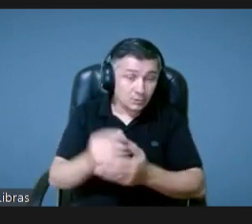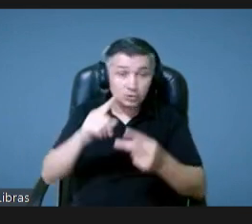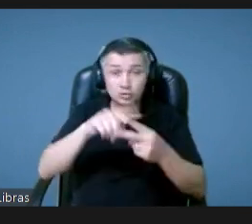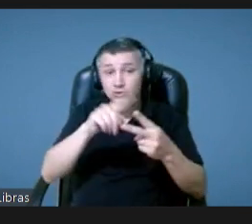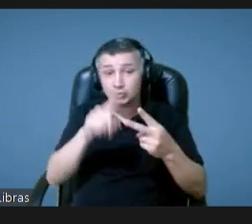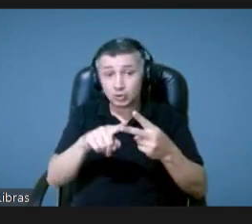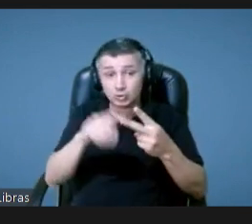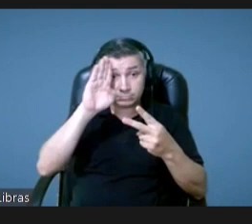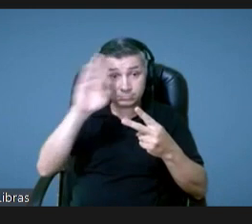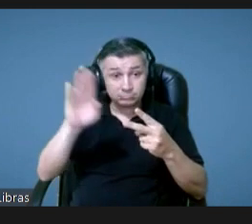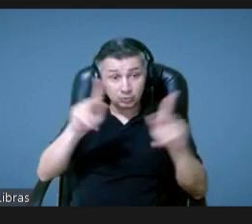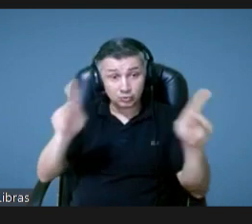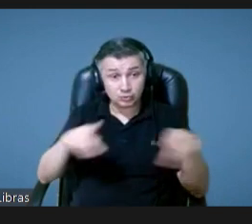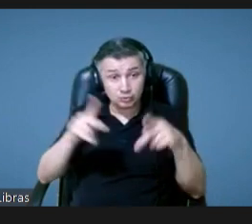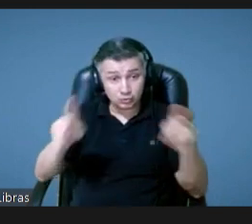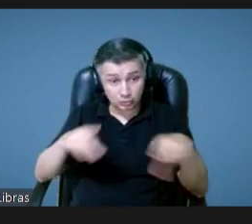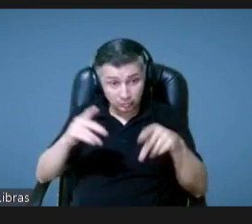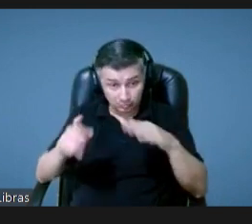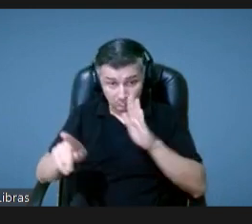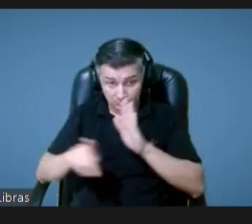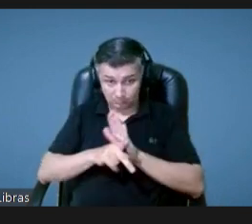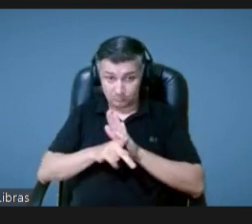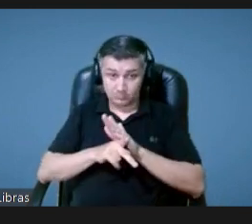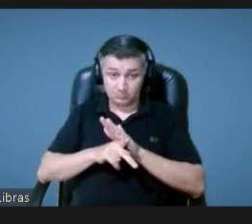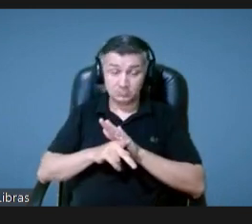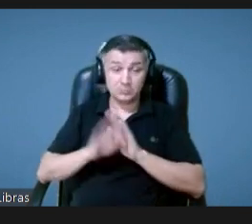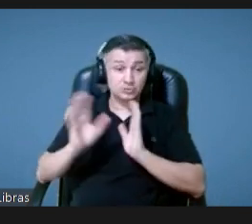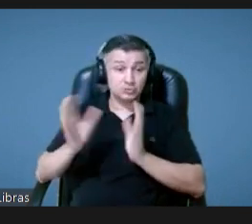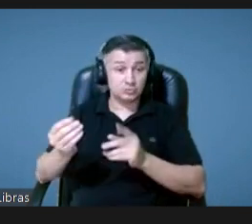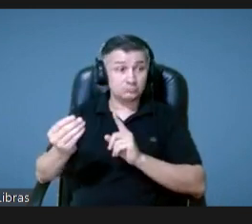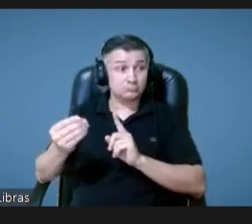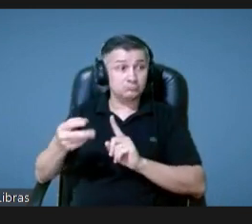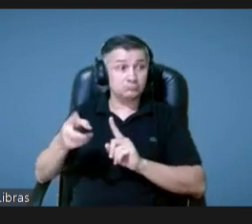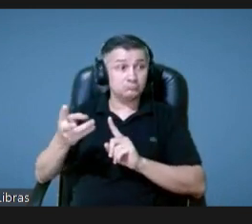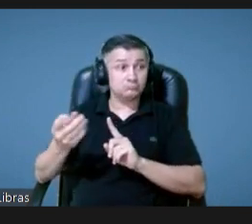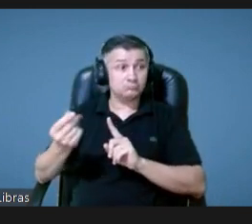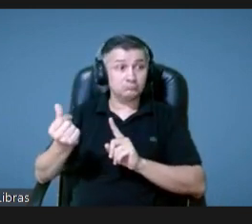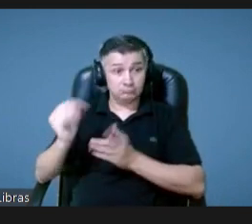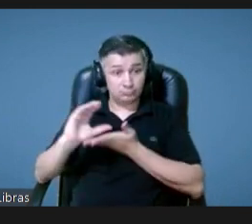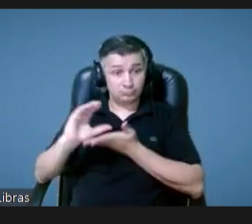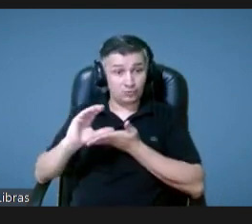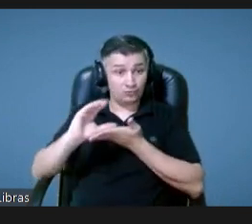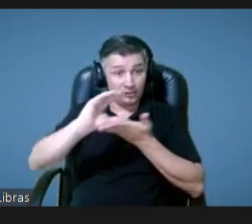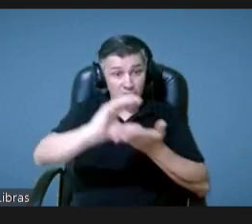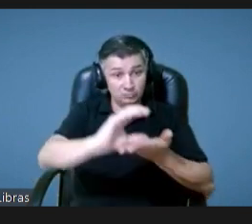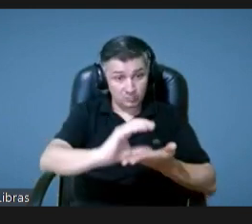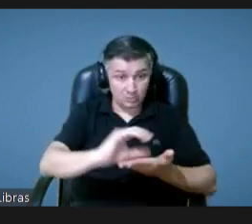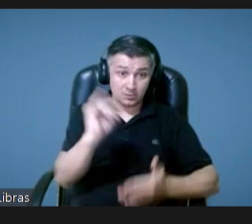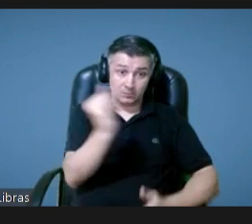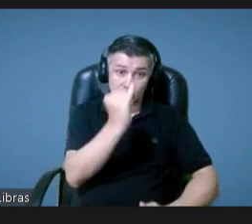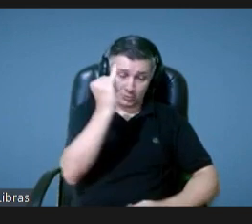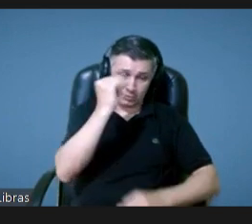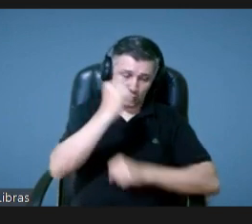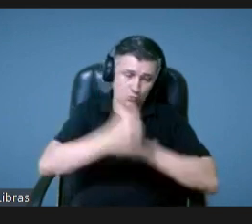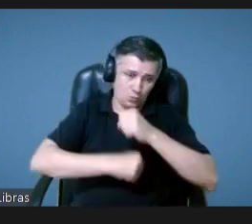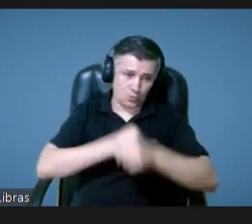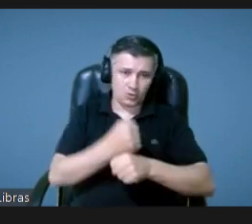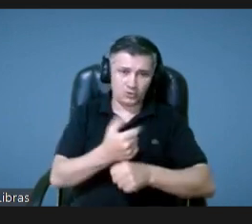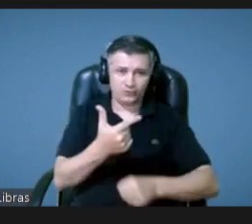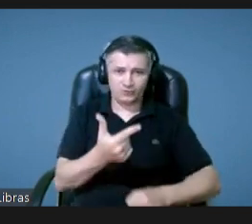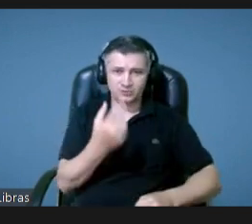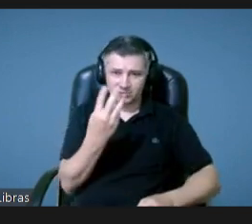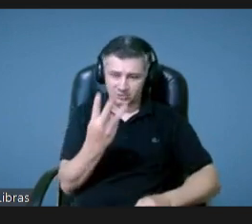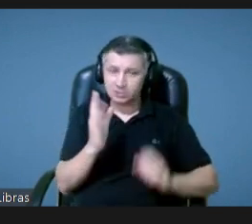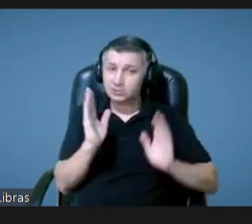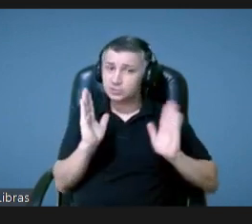Also, in terms of expansion, our two main malls have received major